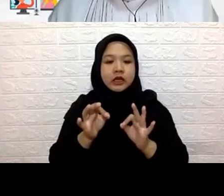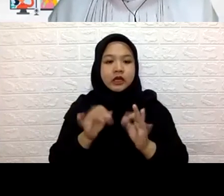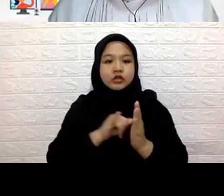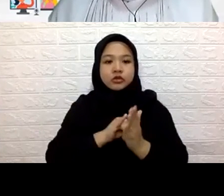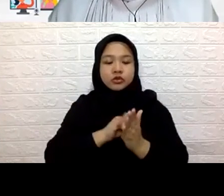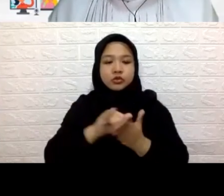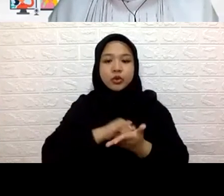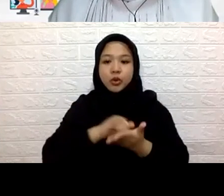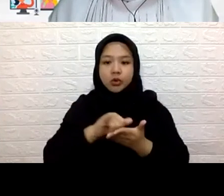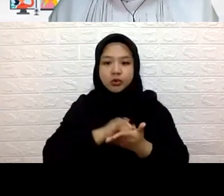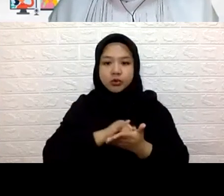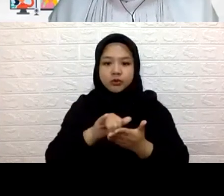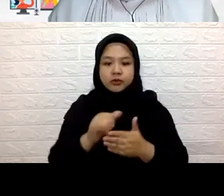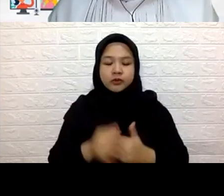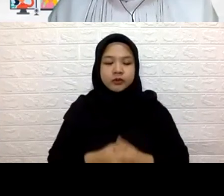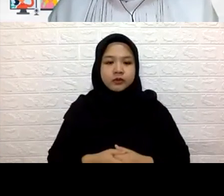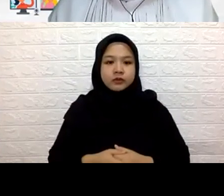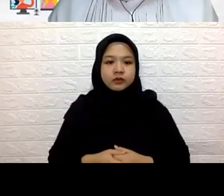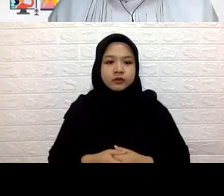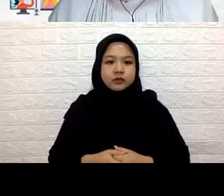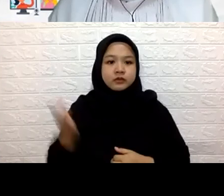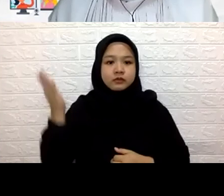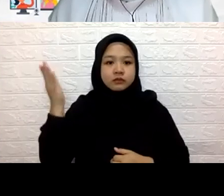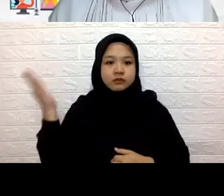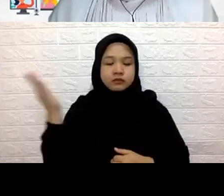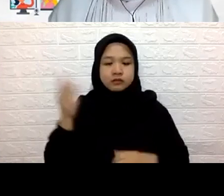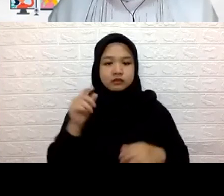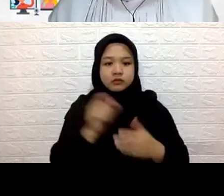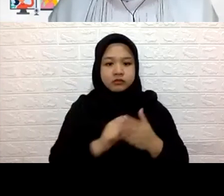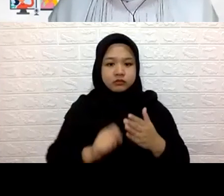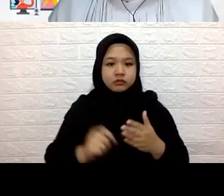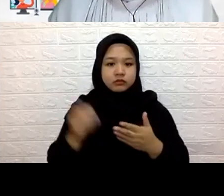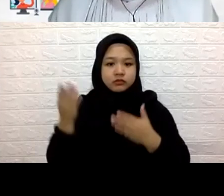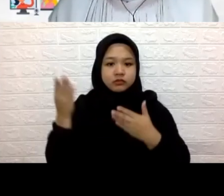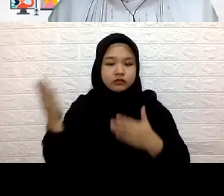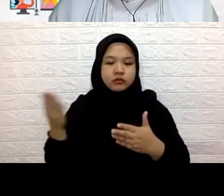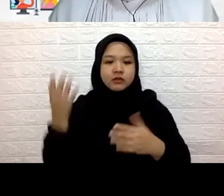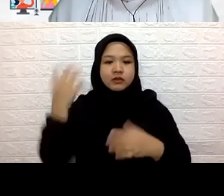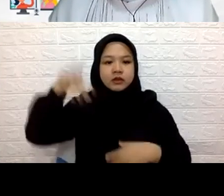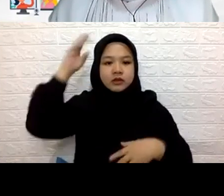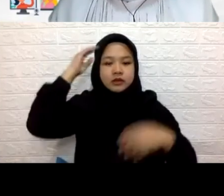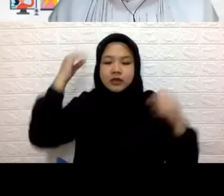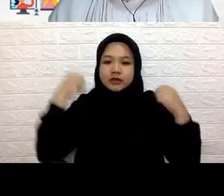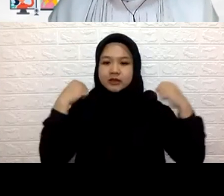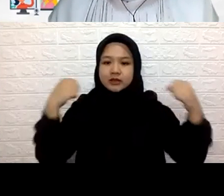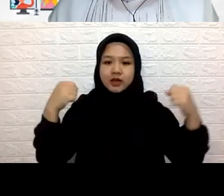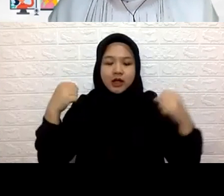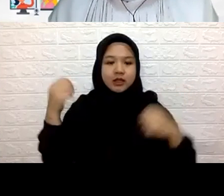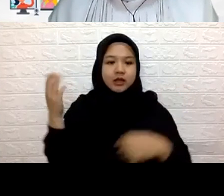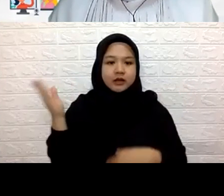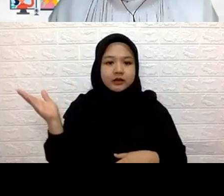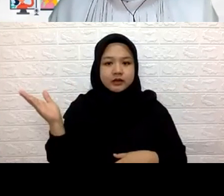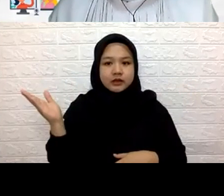of Health, I'm highlighting right here, takes complaints seriously. We will investigate and take